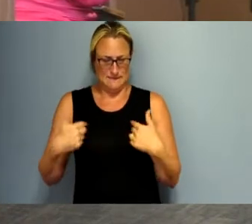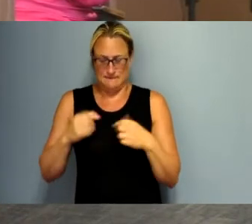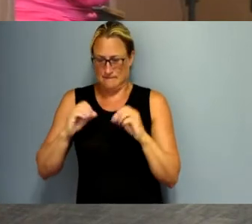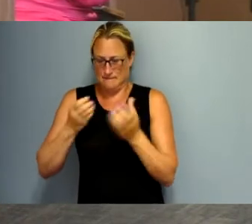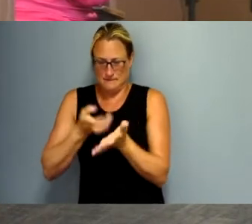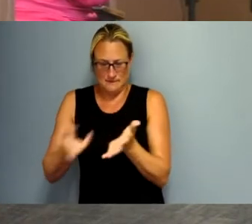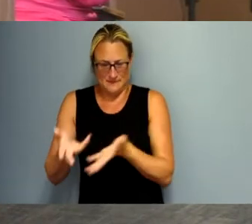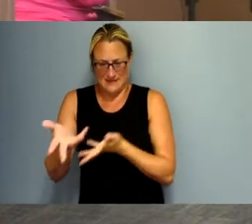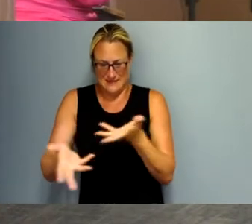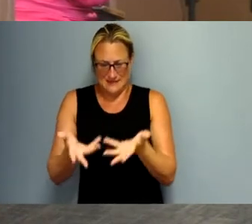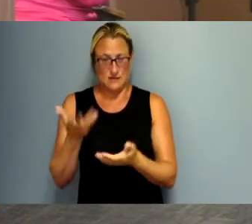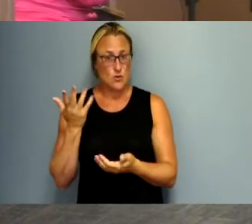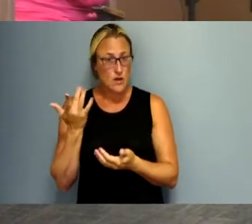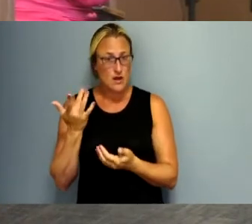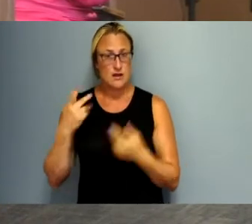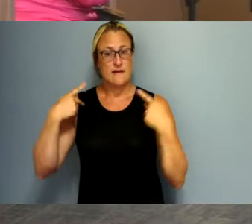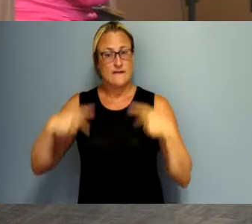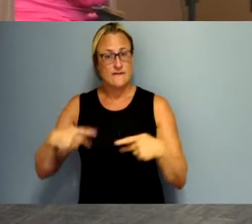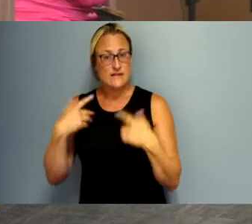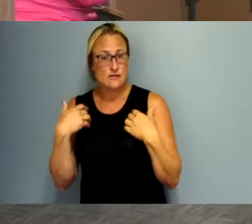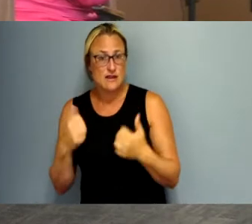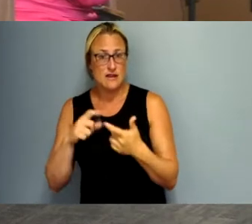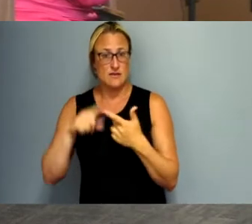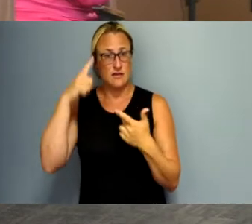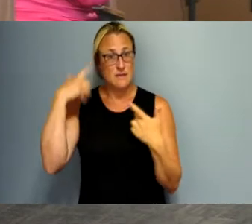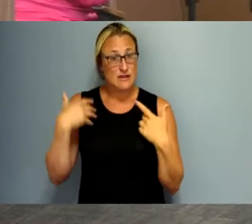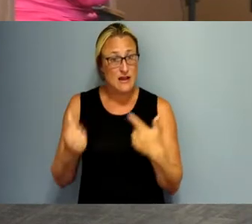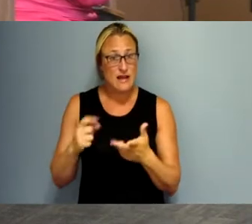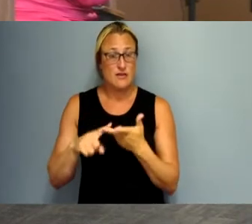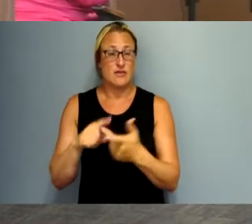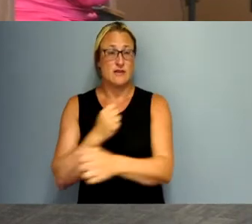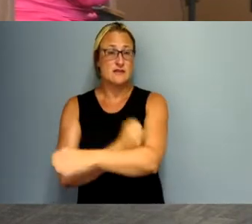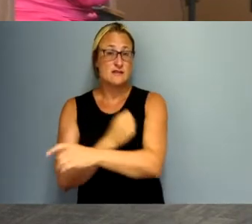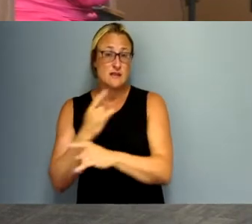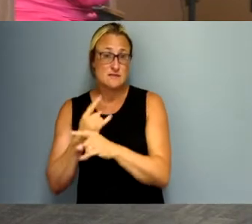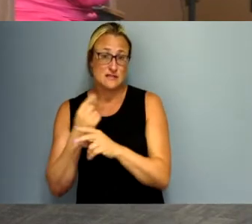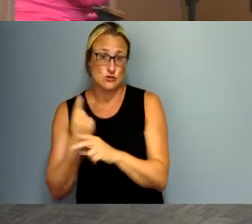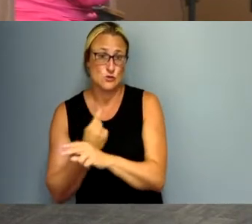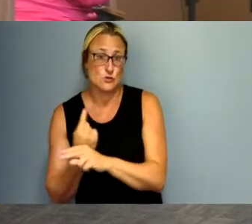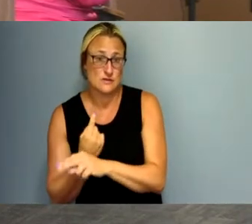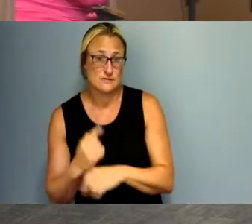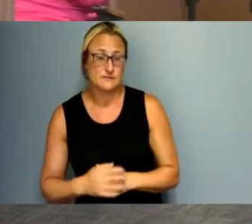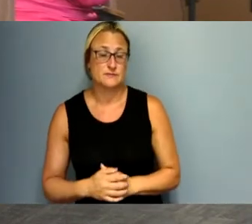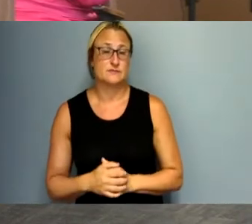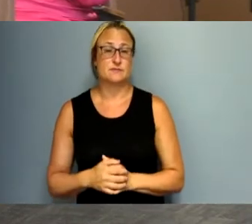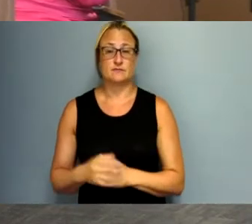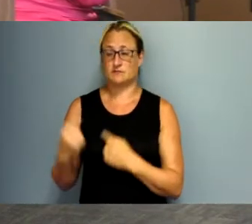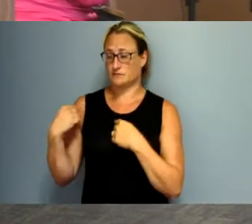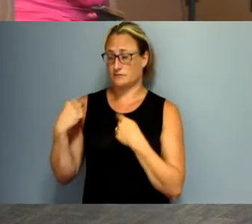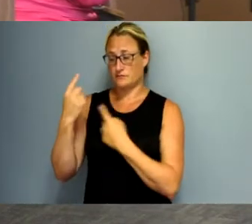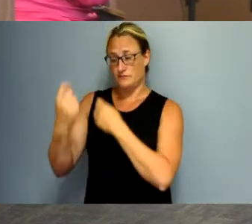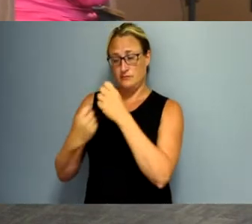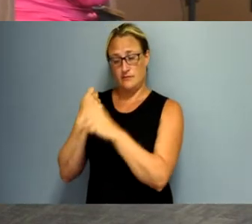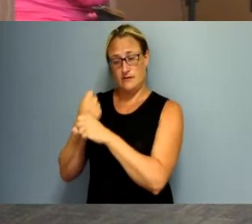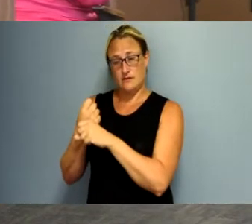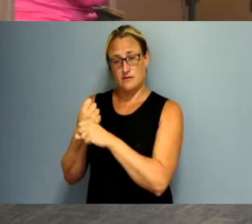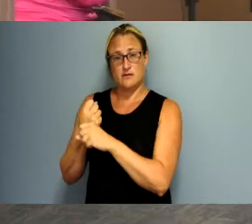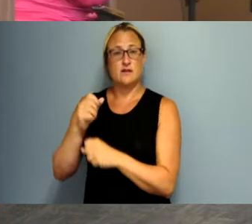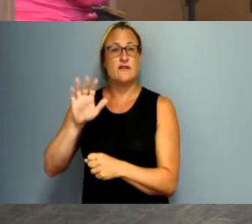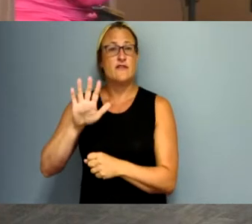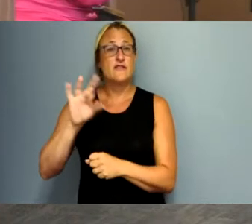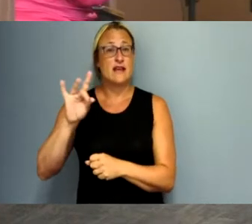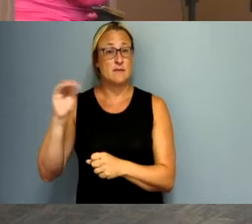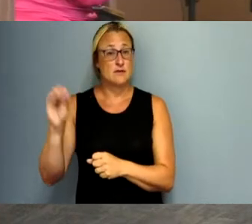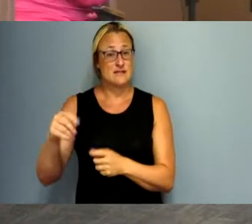including physical health, mental health, and substance use. In the last 12 months, 58% of unsheltered